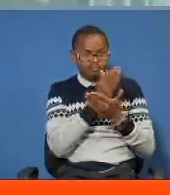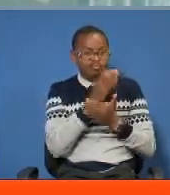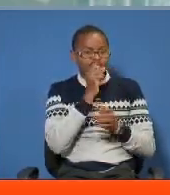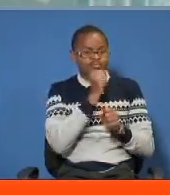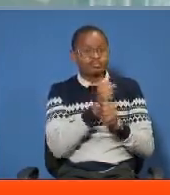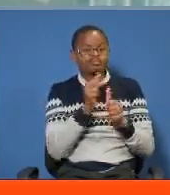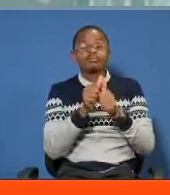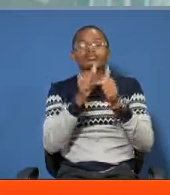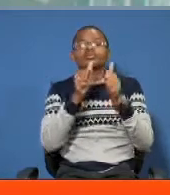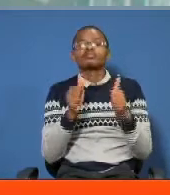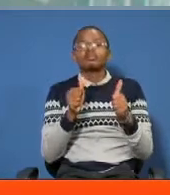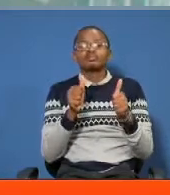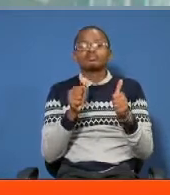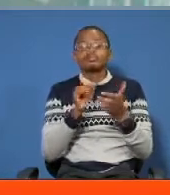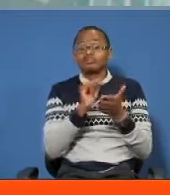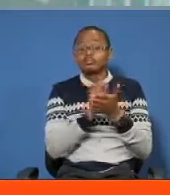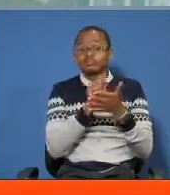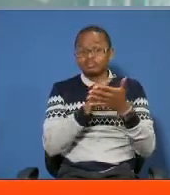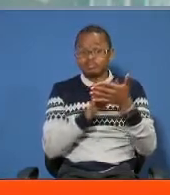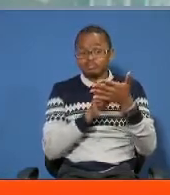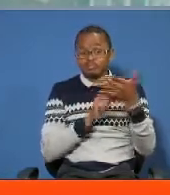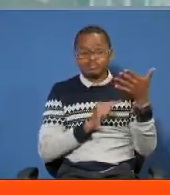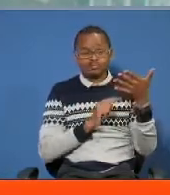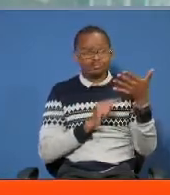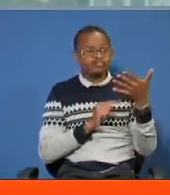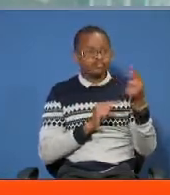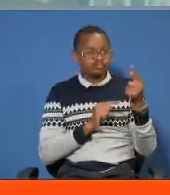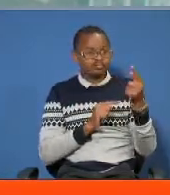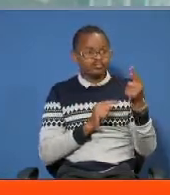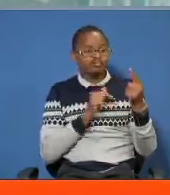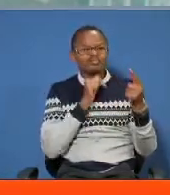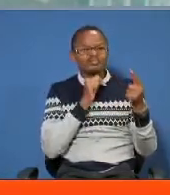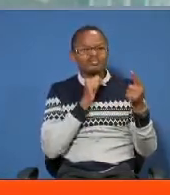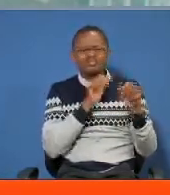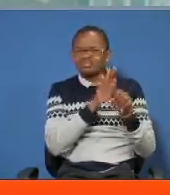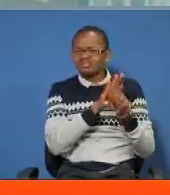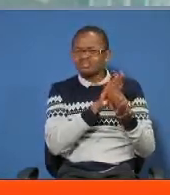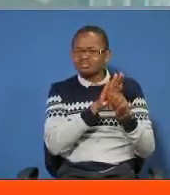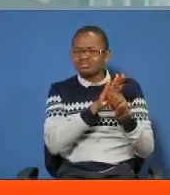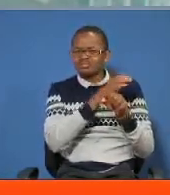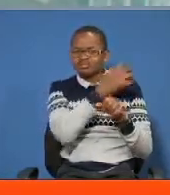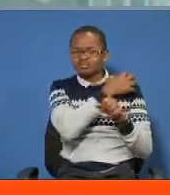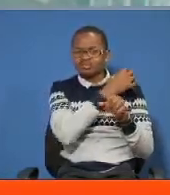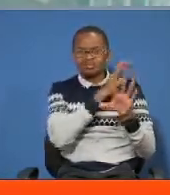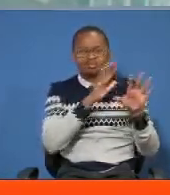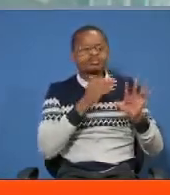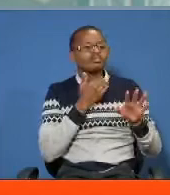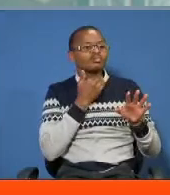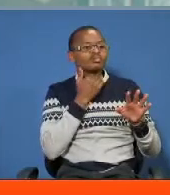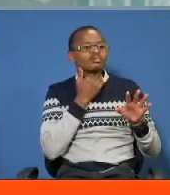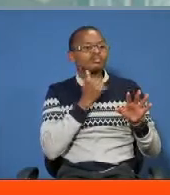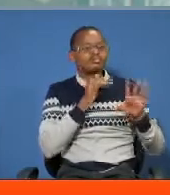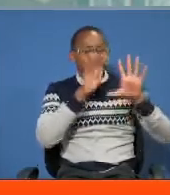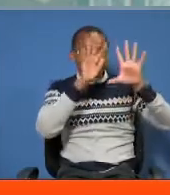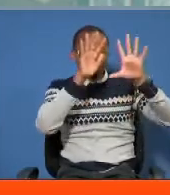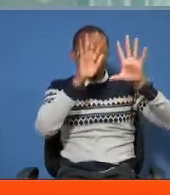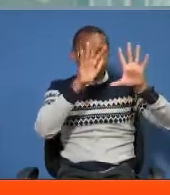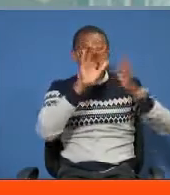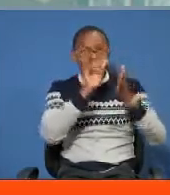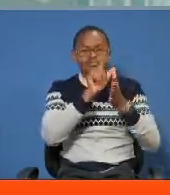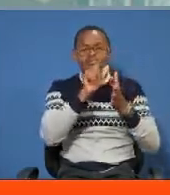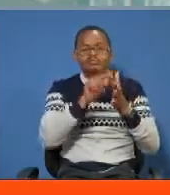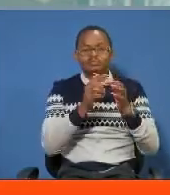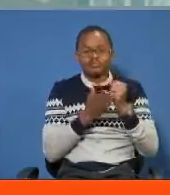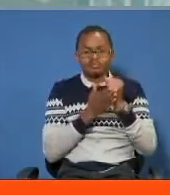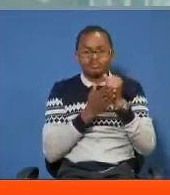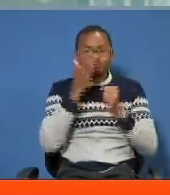sure the hubs are working in there very well. That is what we're going to do. And of course, we don't need a lot of manpower. We need some critical